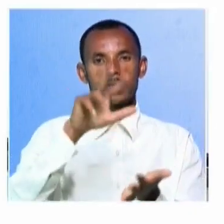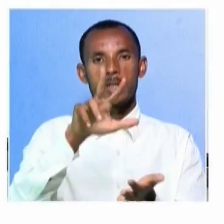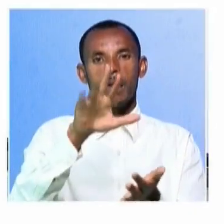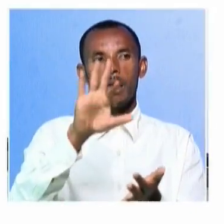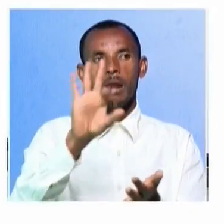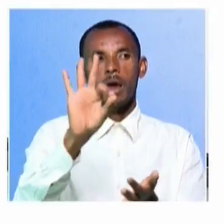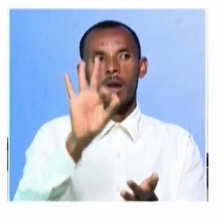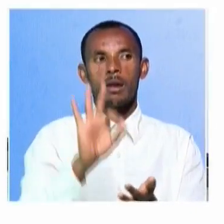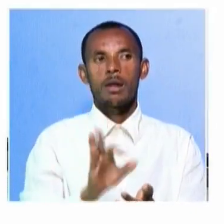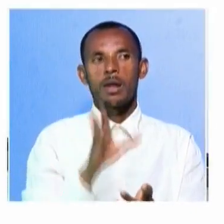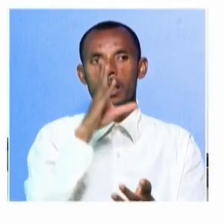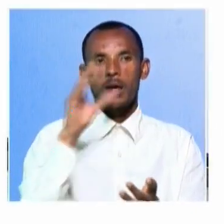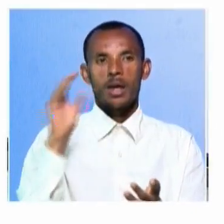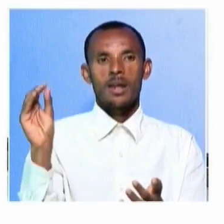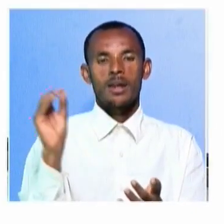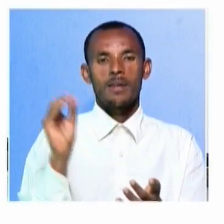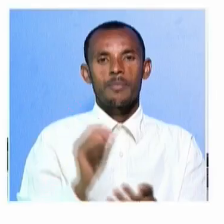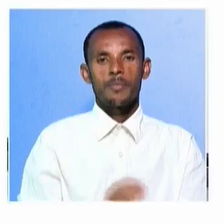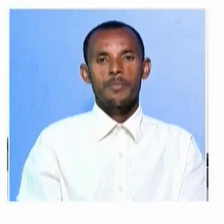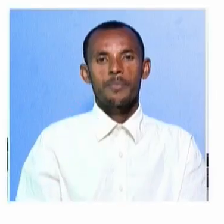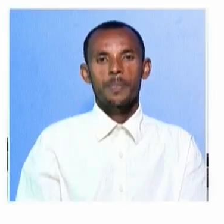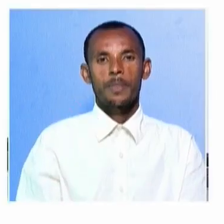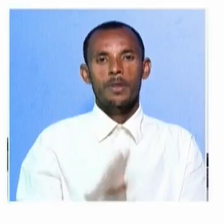4.39 and